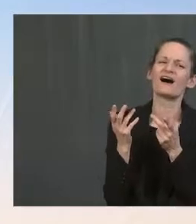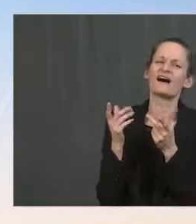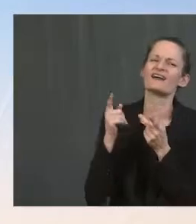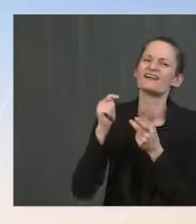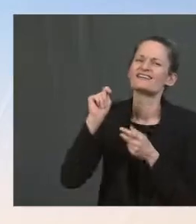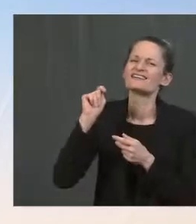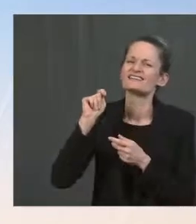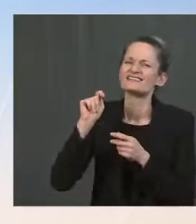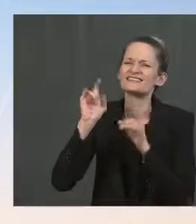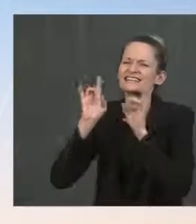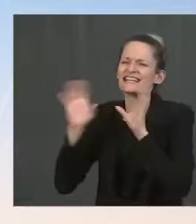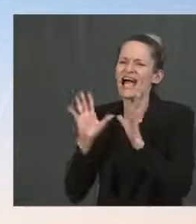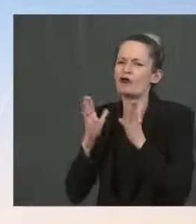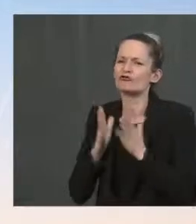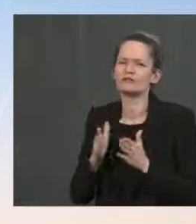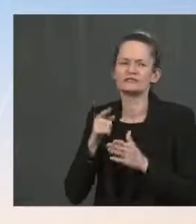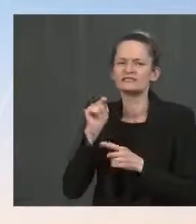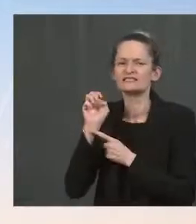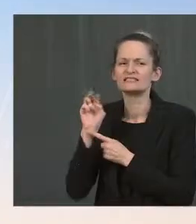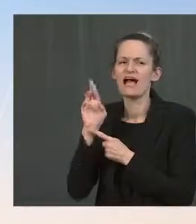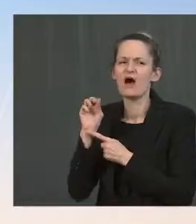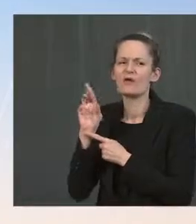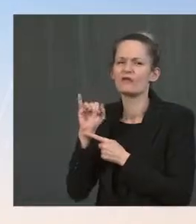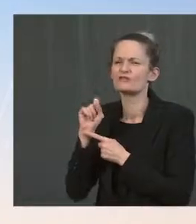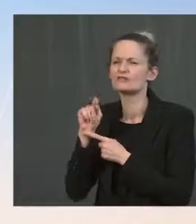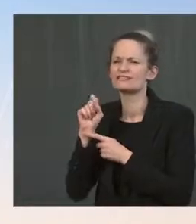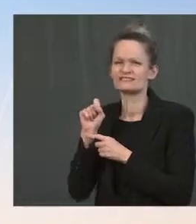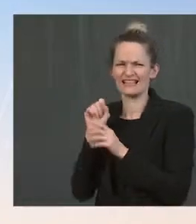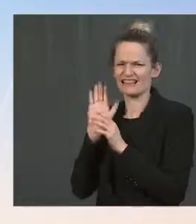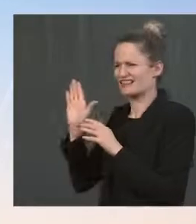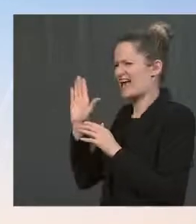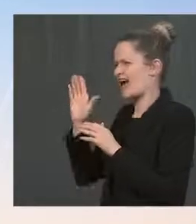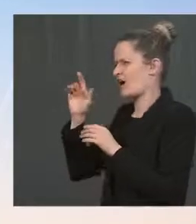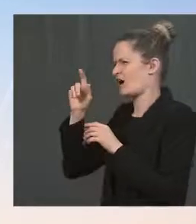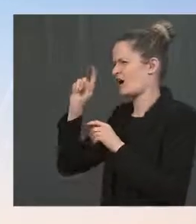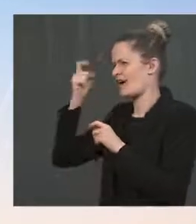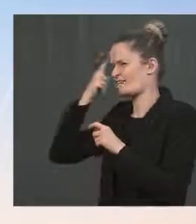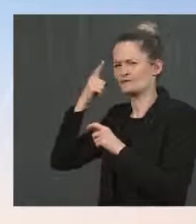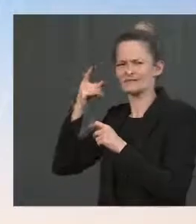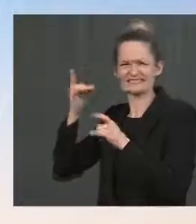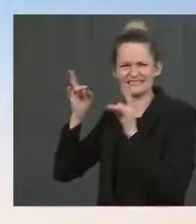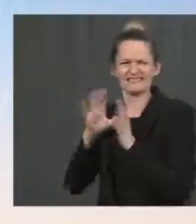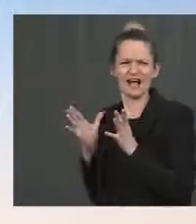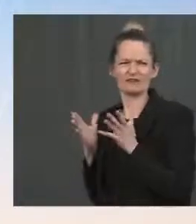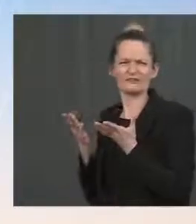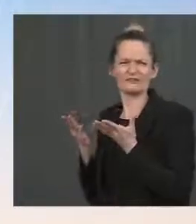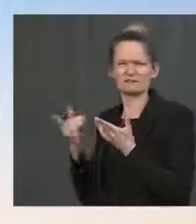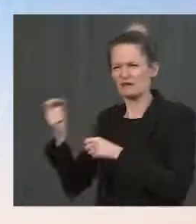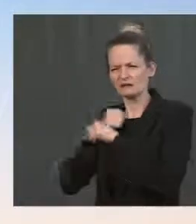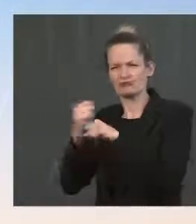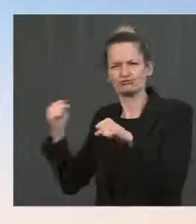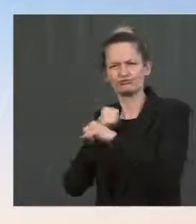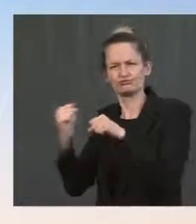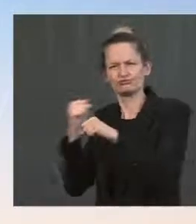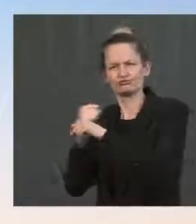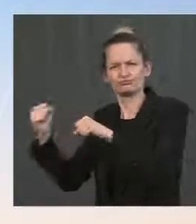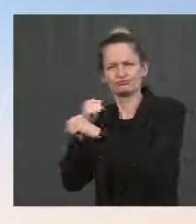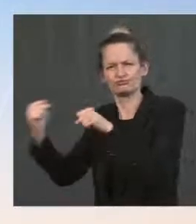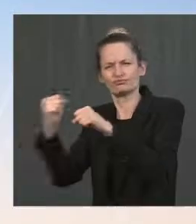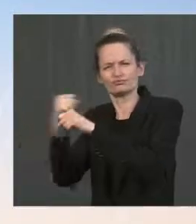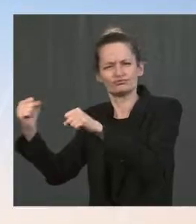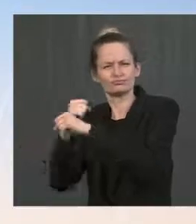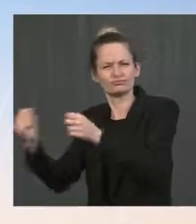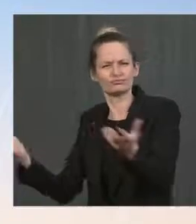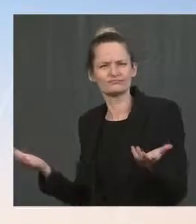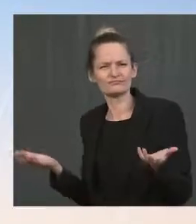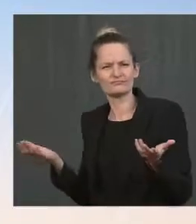killed six people, including an American. He's believed to have participated in cross-border attacks against U.S. troops. There's a $10 million